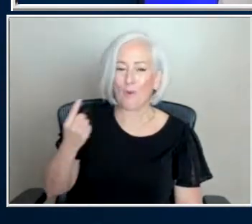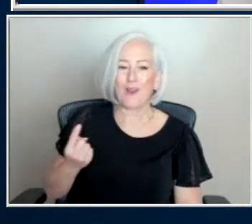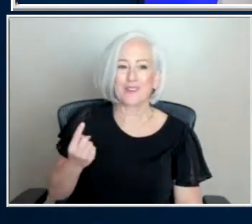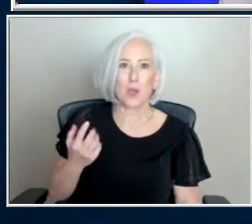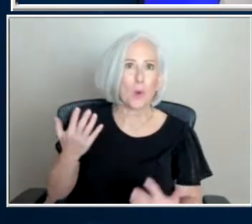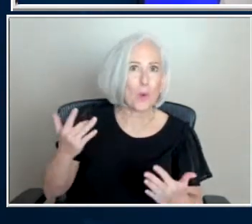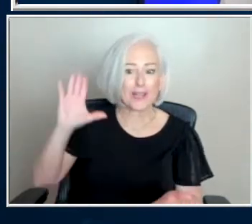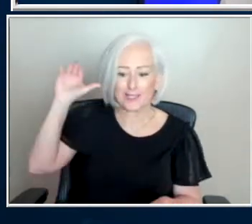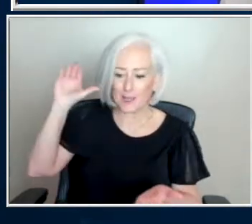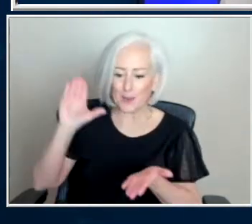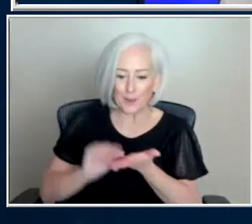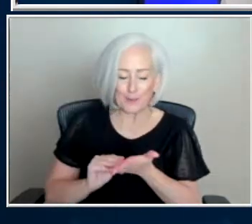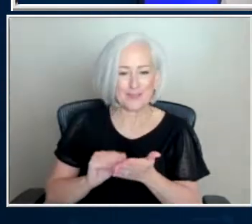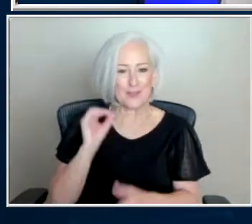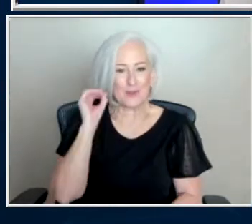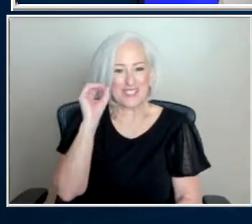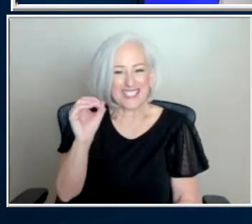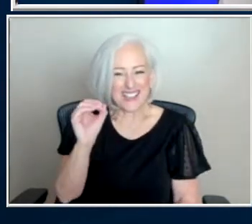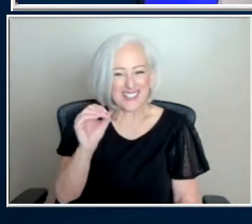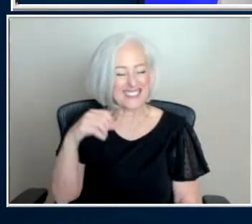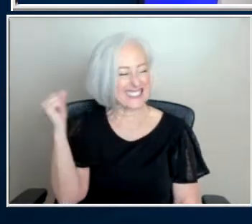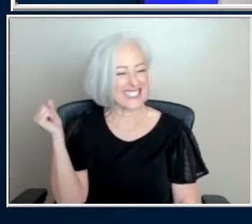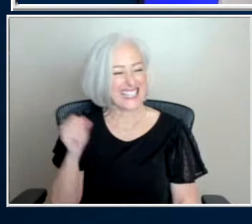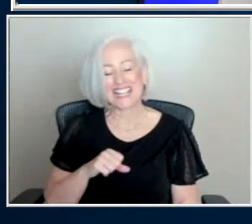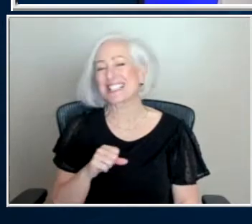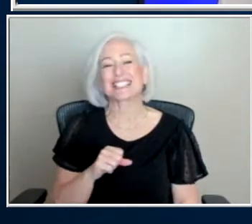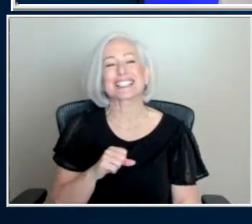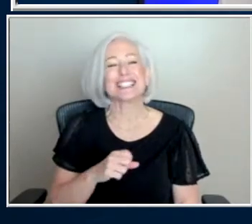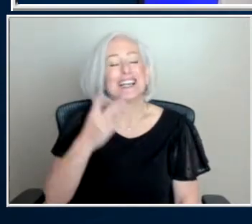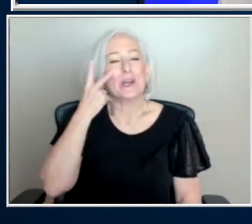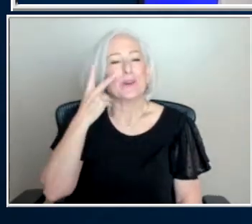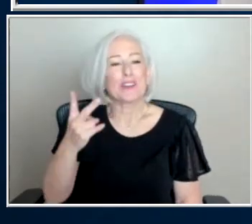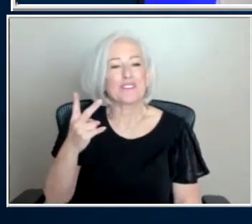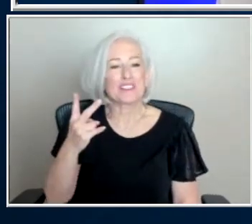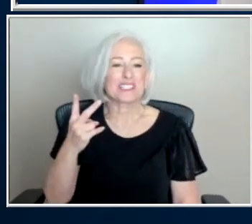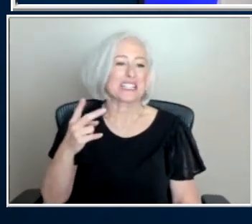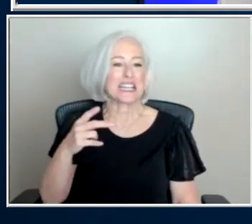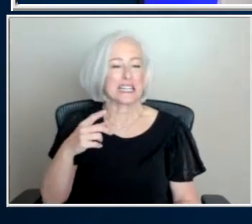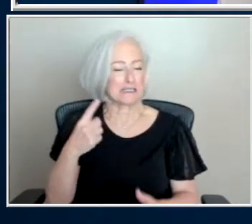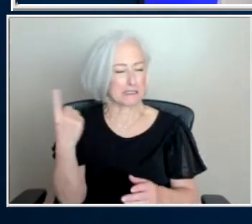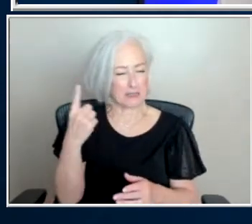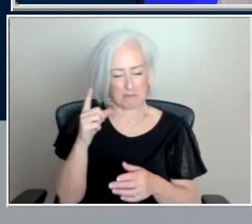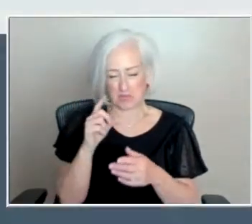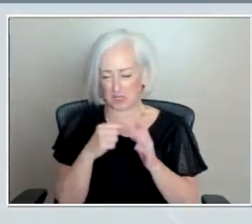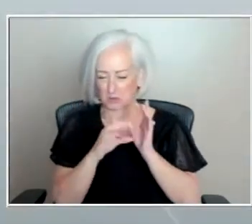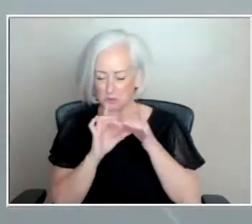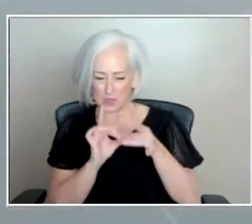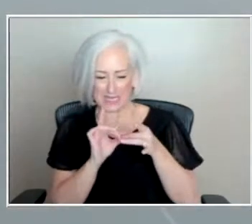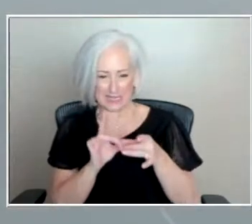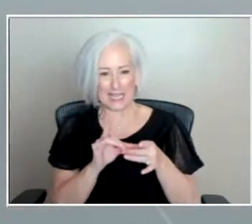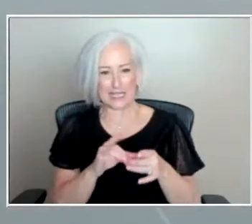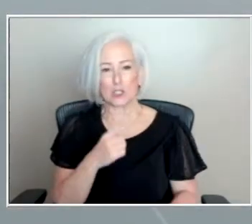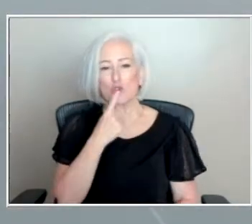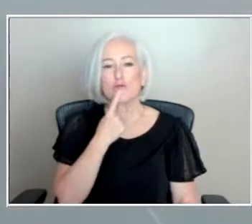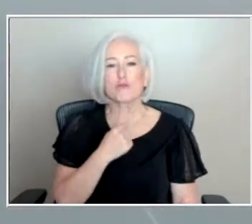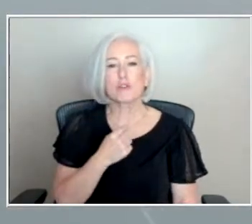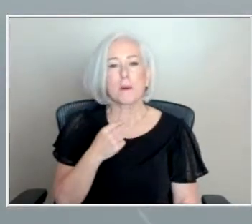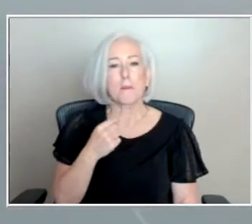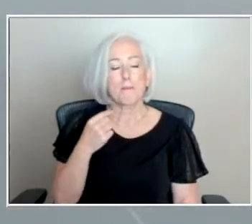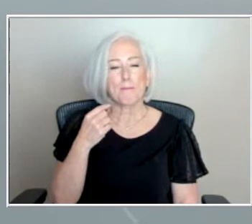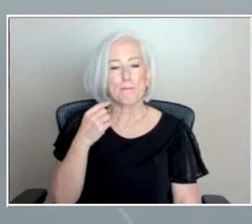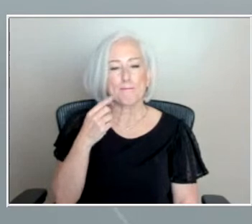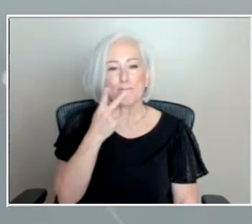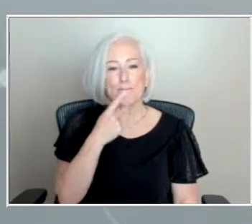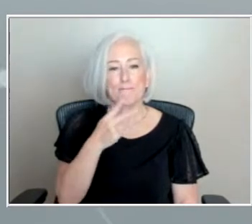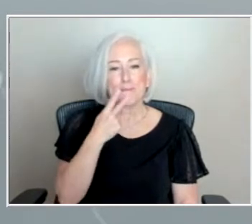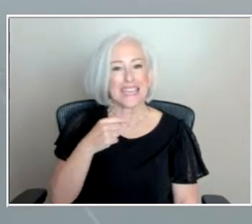zero. So we've seen a few headlines, Hawk, about COVID and pink eye, including one from the Washington Post. This headline says pink